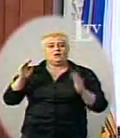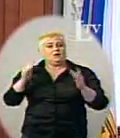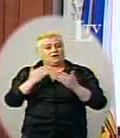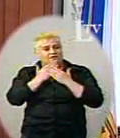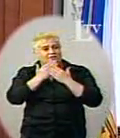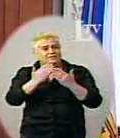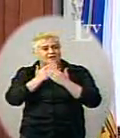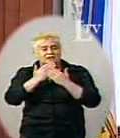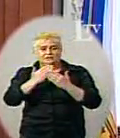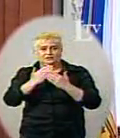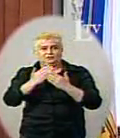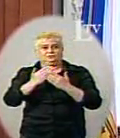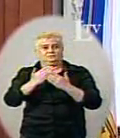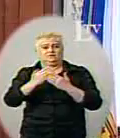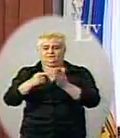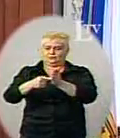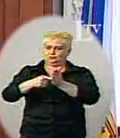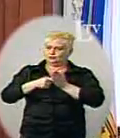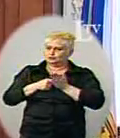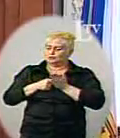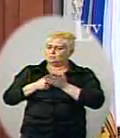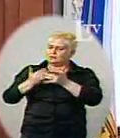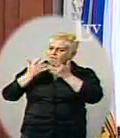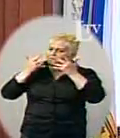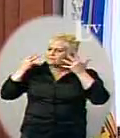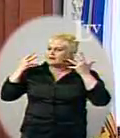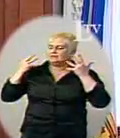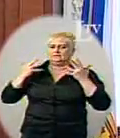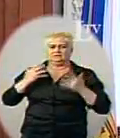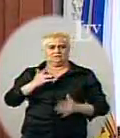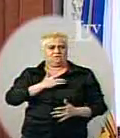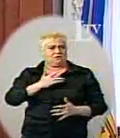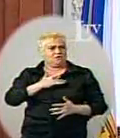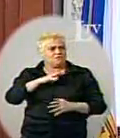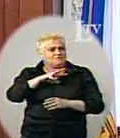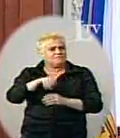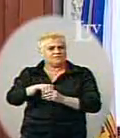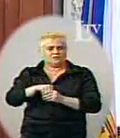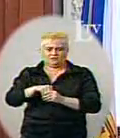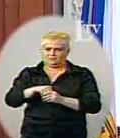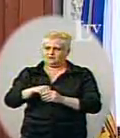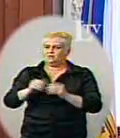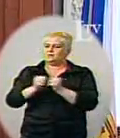kindness to me over the past 5.5 years.